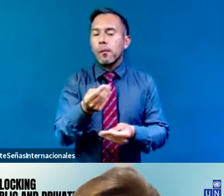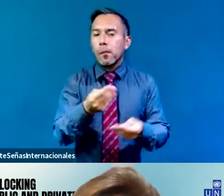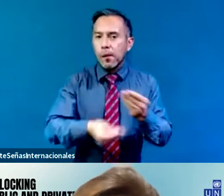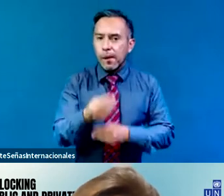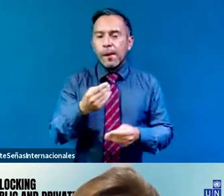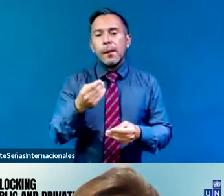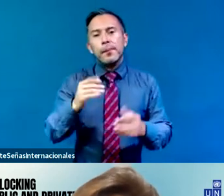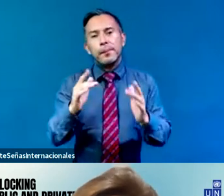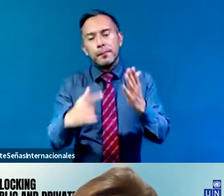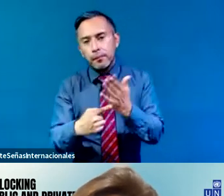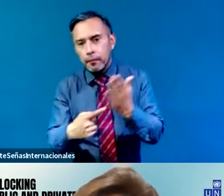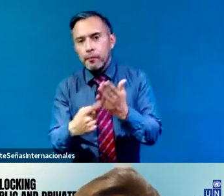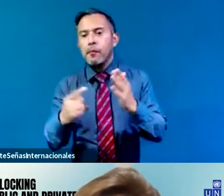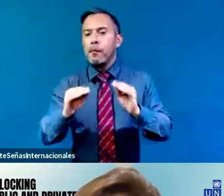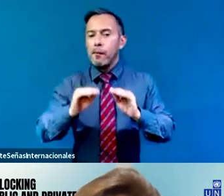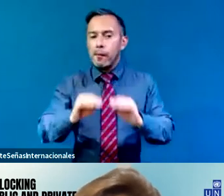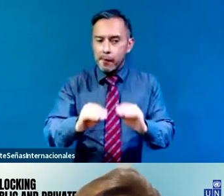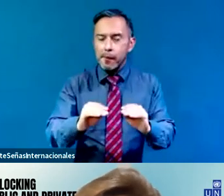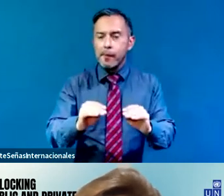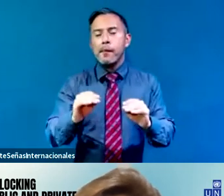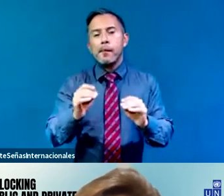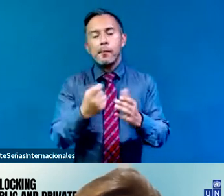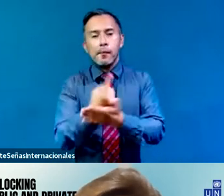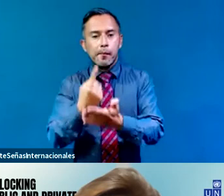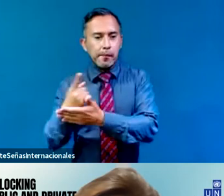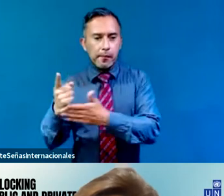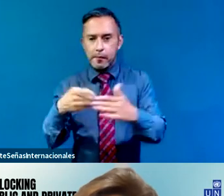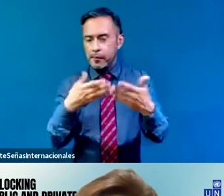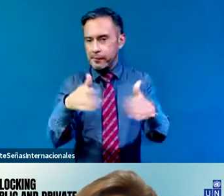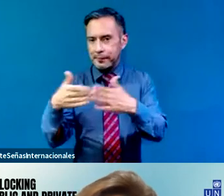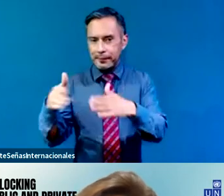which simply do not connect to girls and women at the same rate that they should.